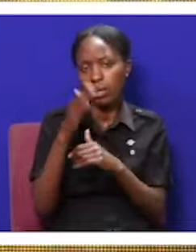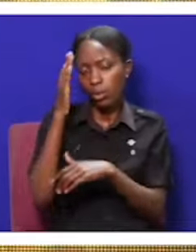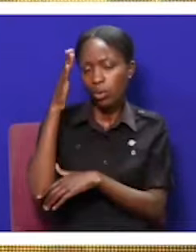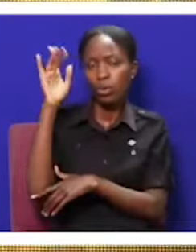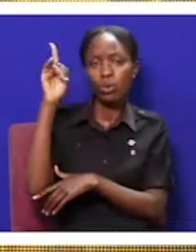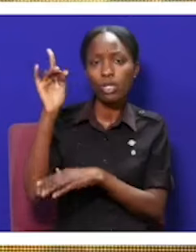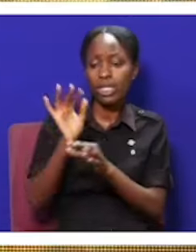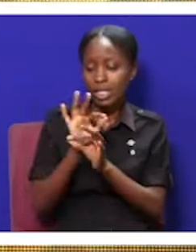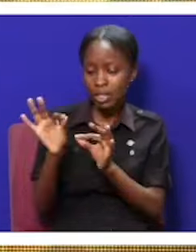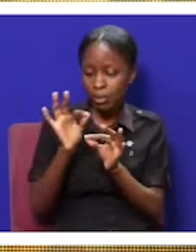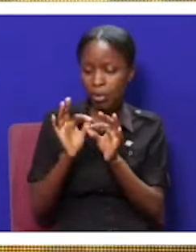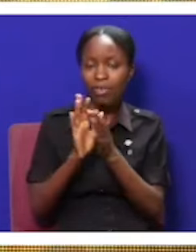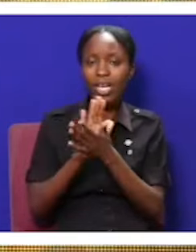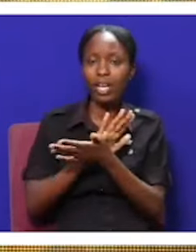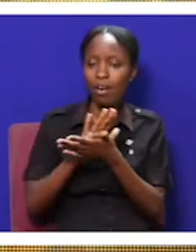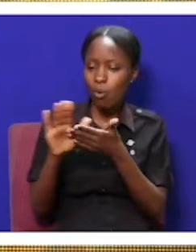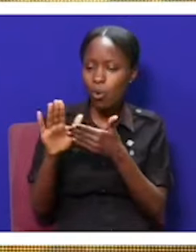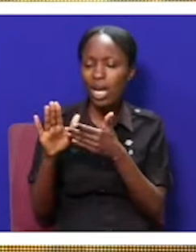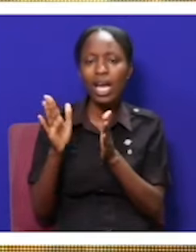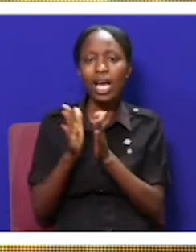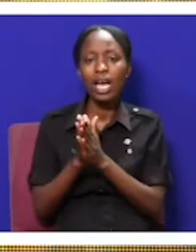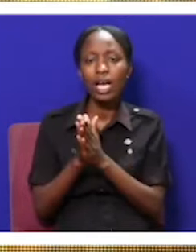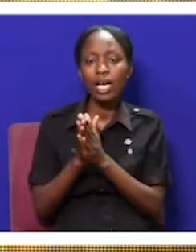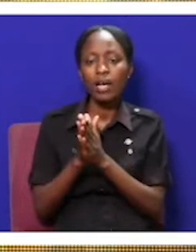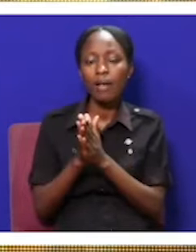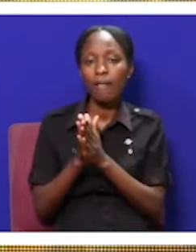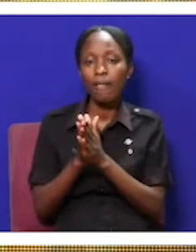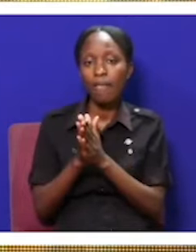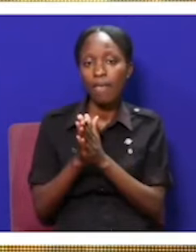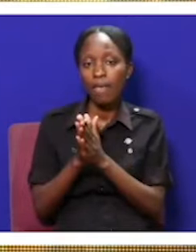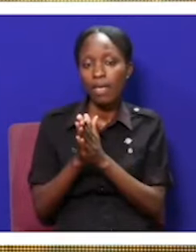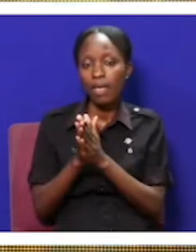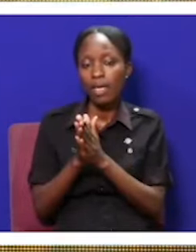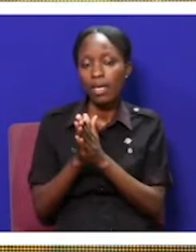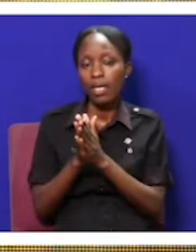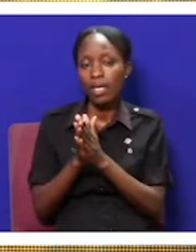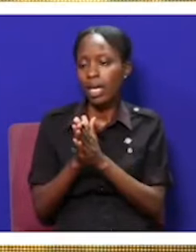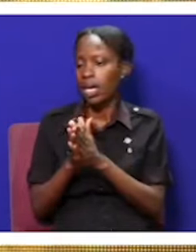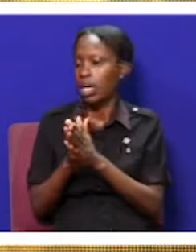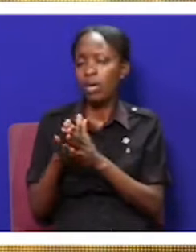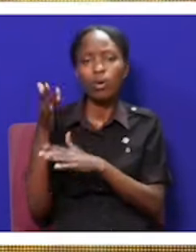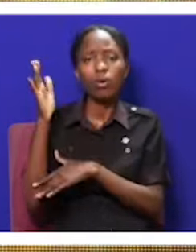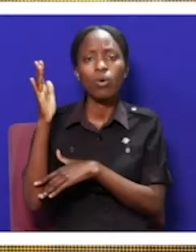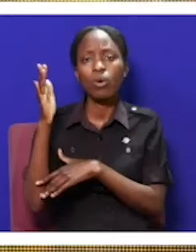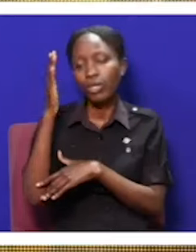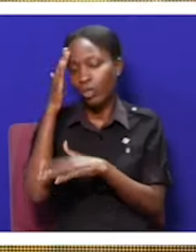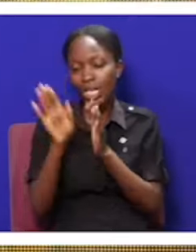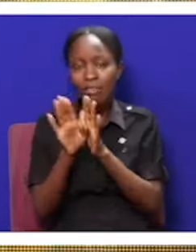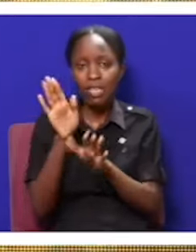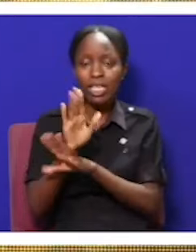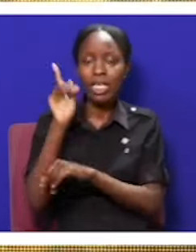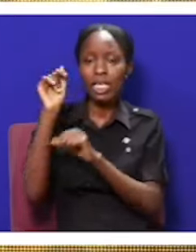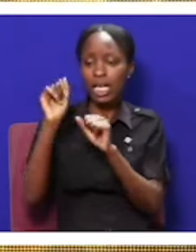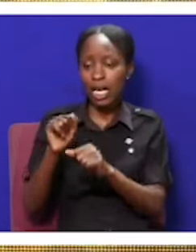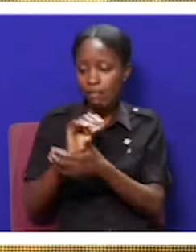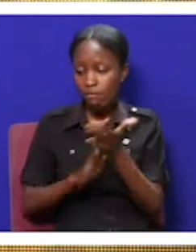holiness and infinite in knowledge, can cancel all our sins, past, present, and future,